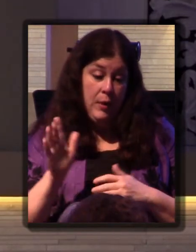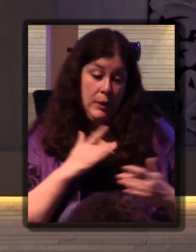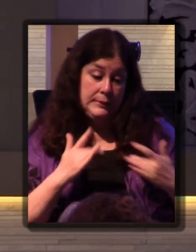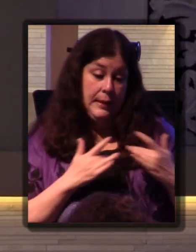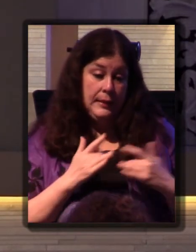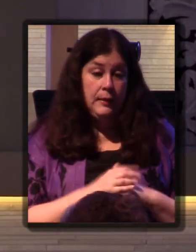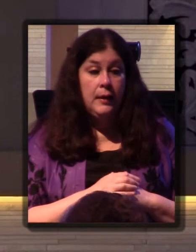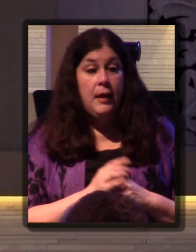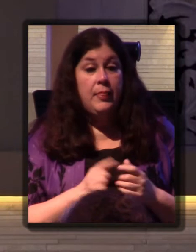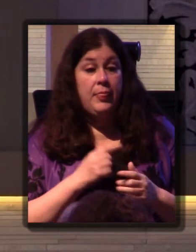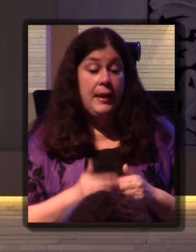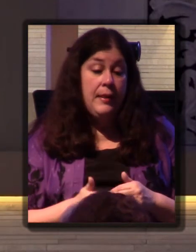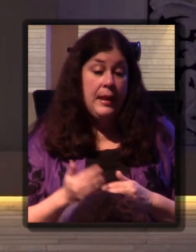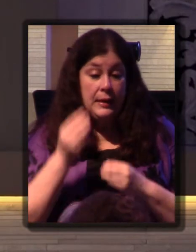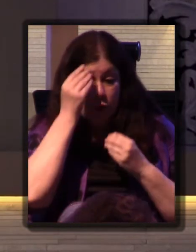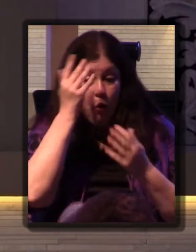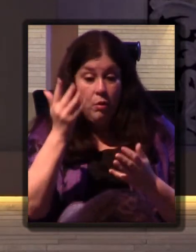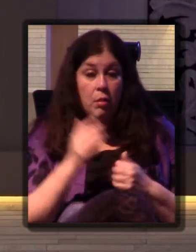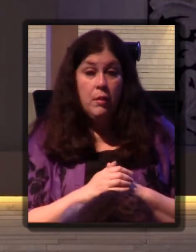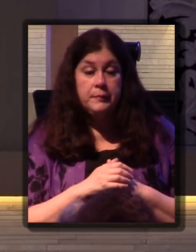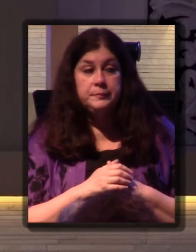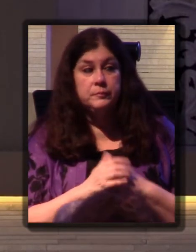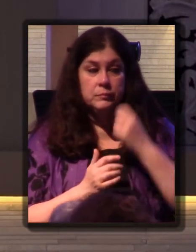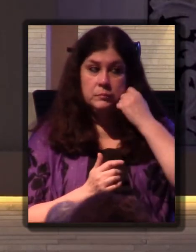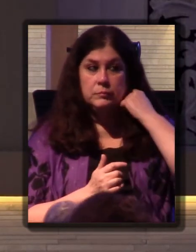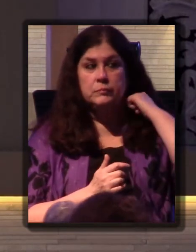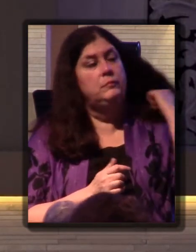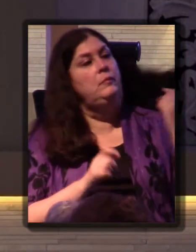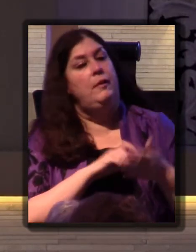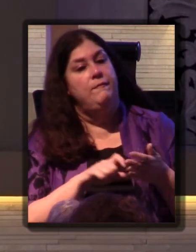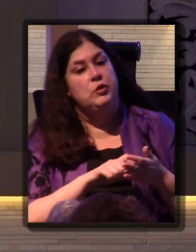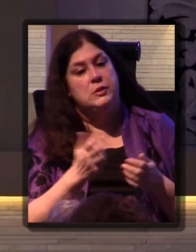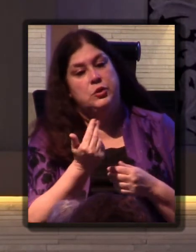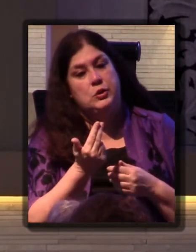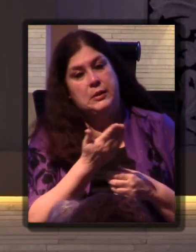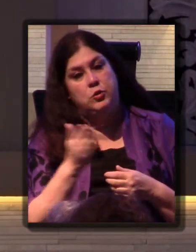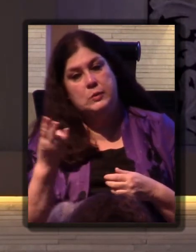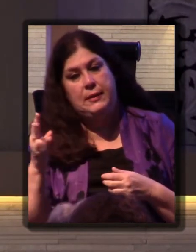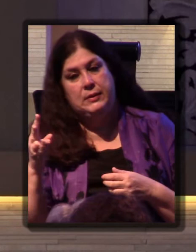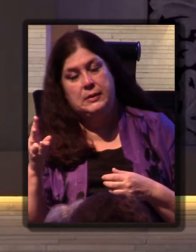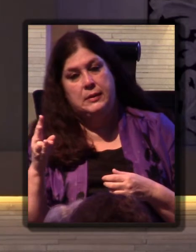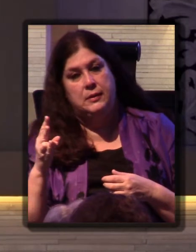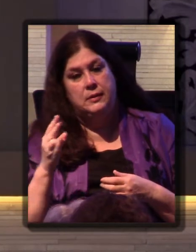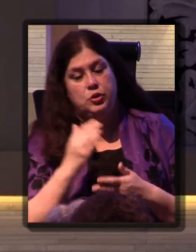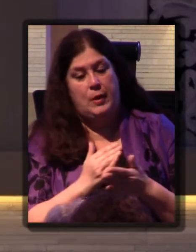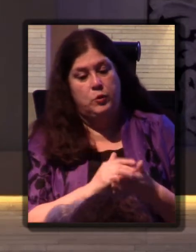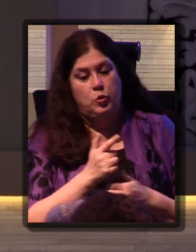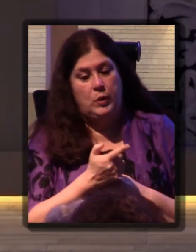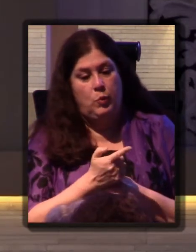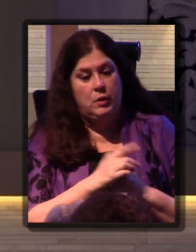kind in their anxiety. And then the next oracle goes on in verses 13 to 17 of